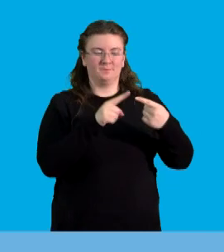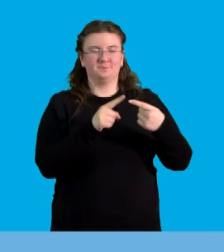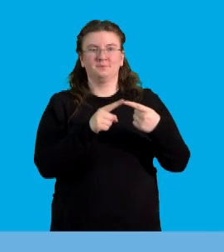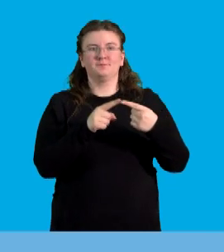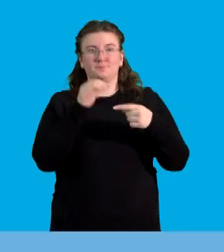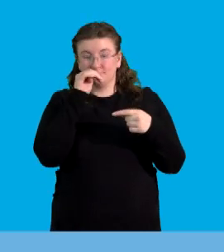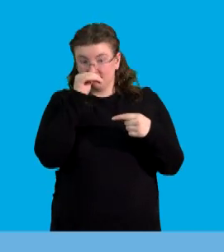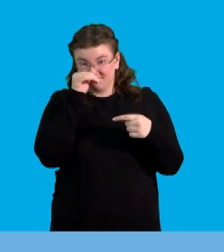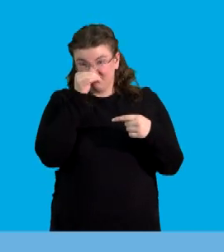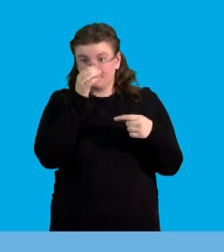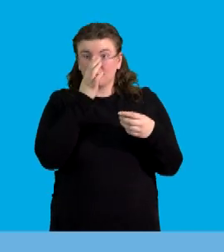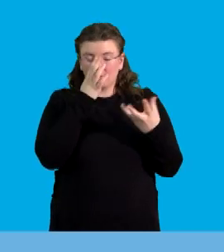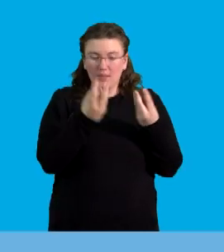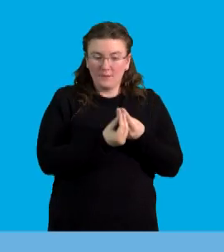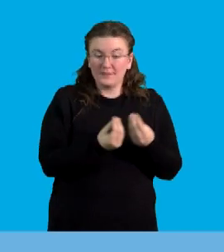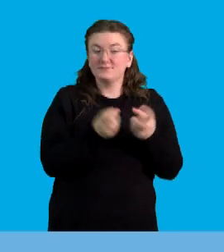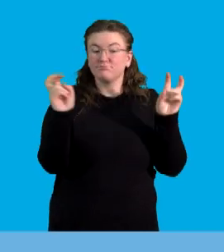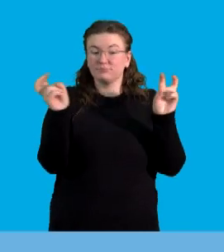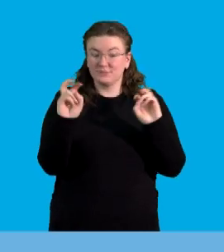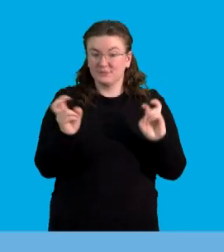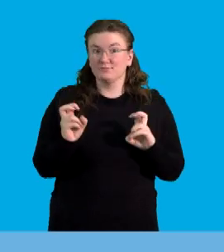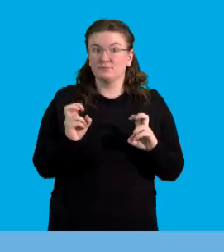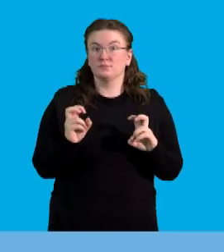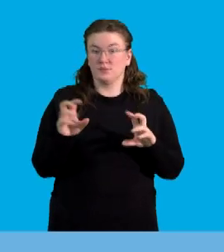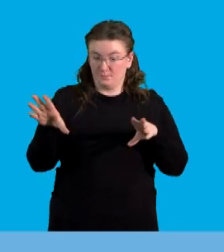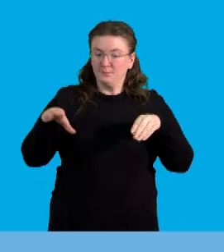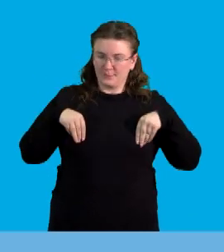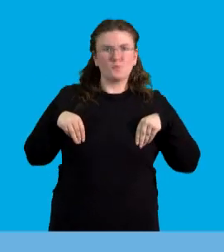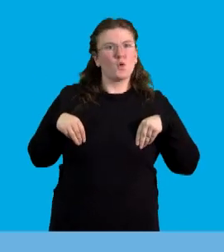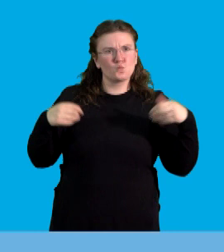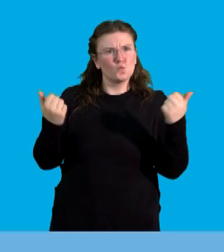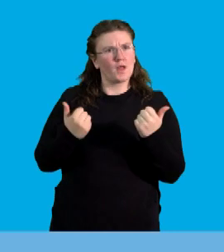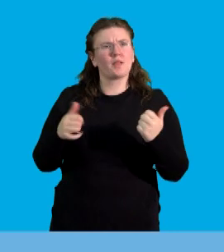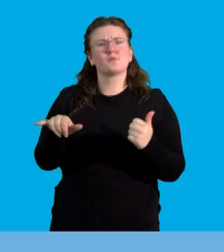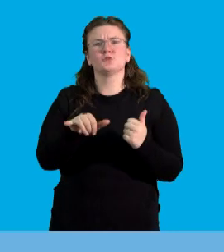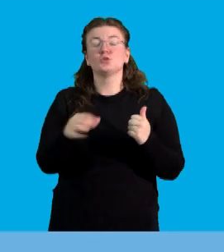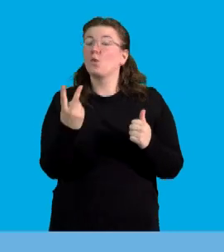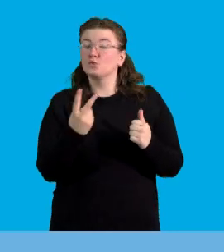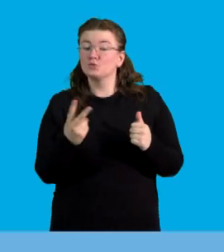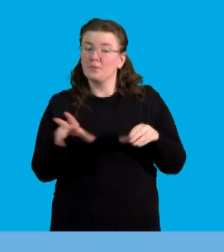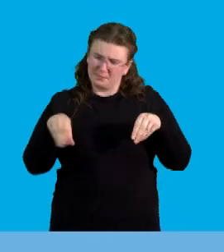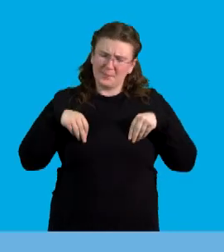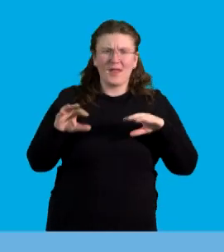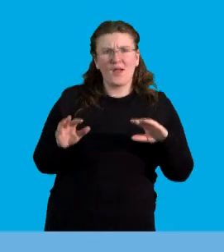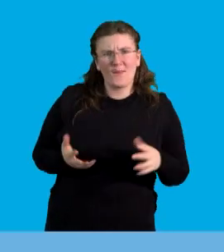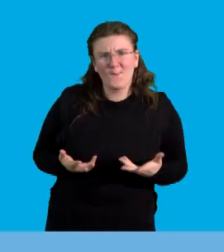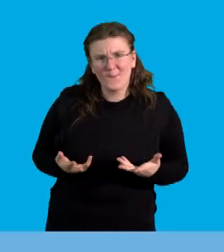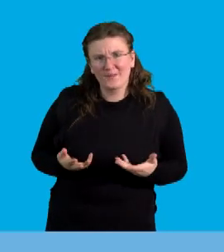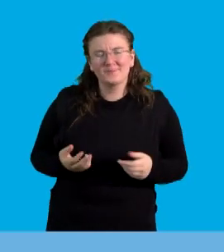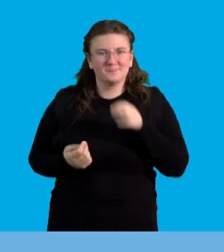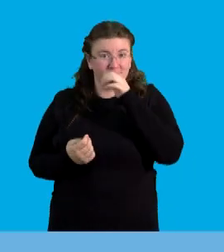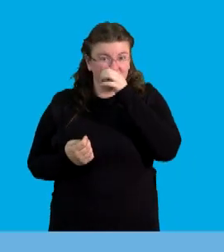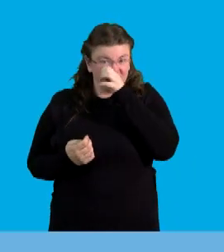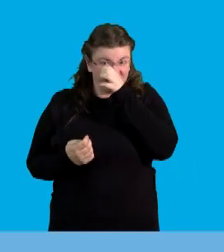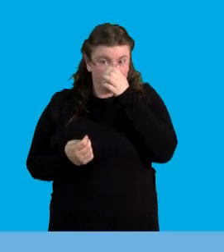materials are normally good conductors of electricity and how is electricity conducted in these materials? So we